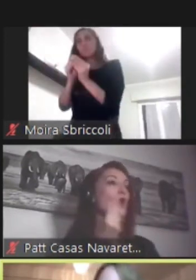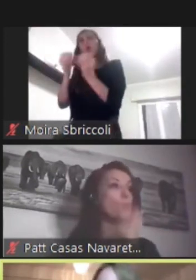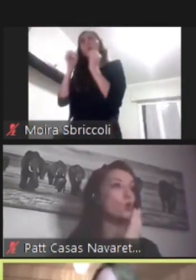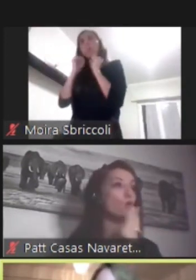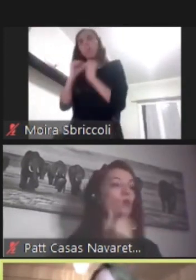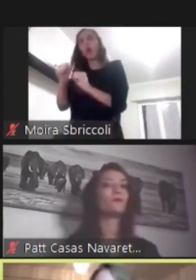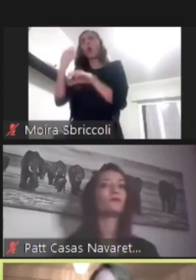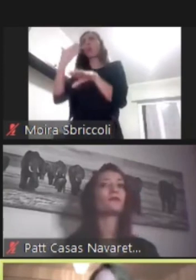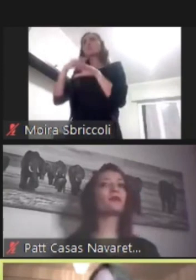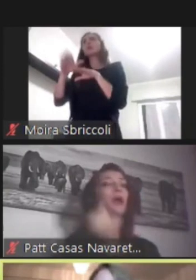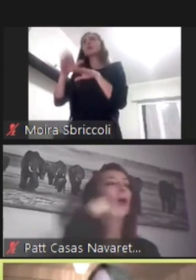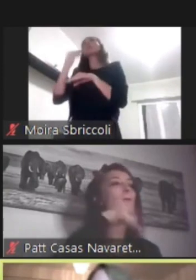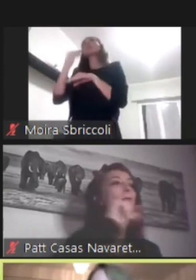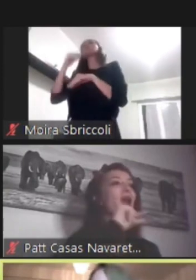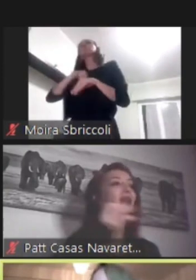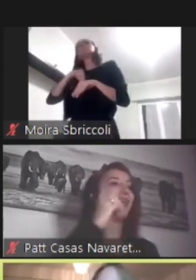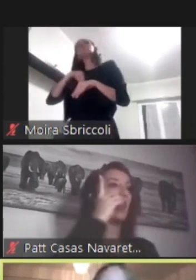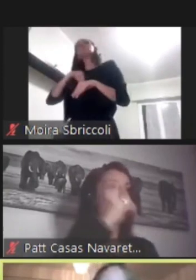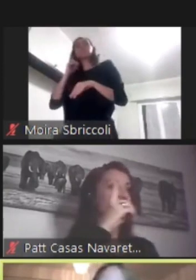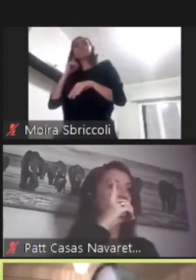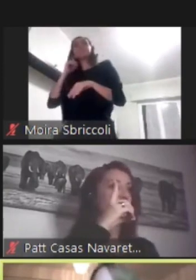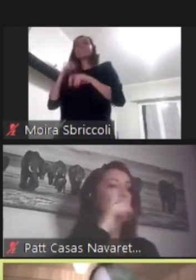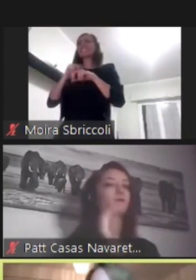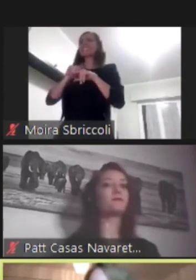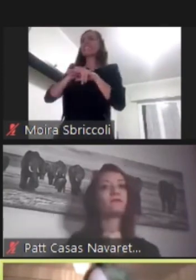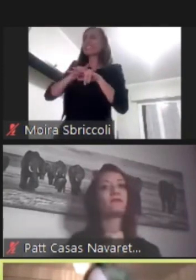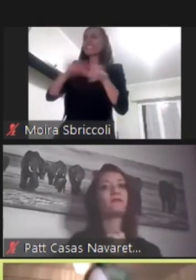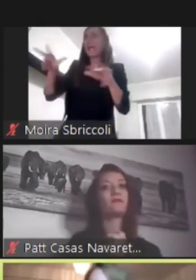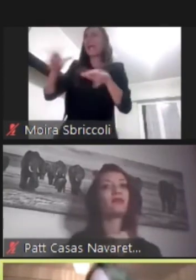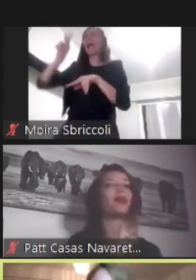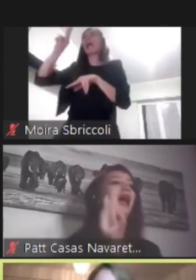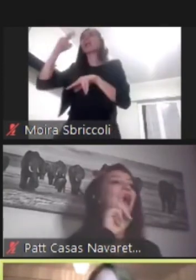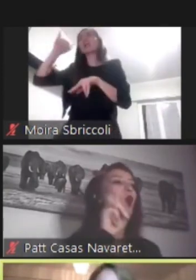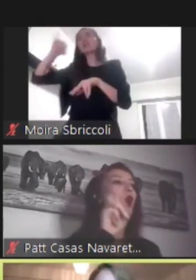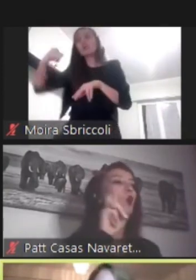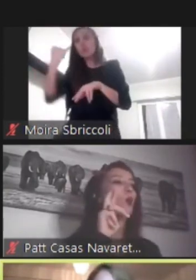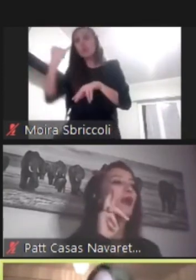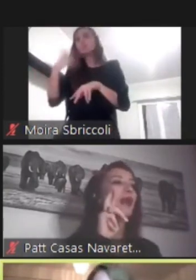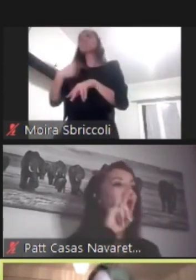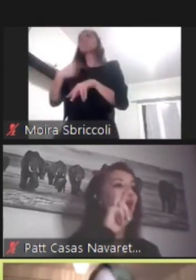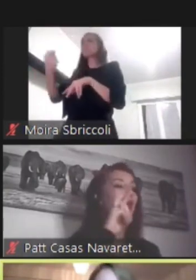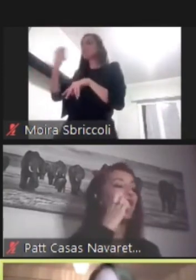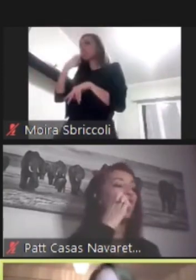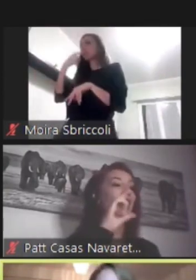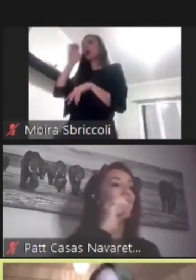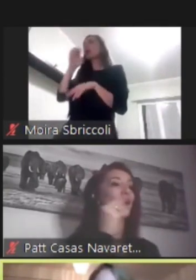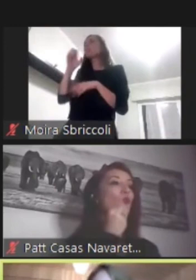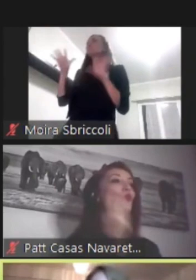my Rejuvenex. And again, these mix beautifully together.